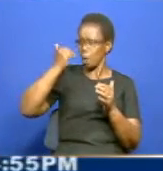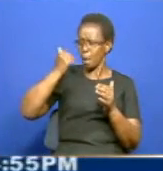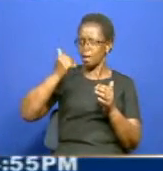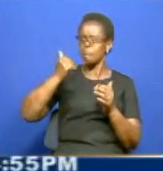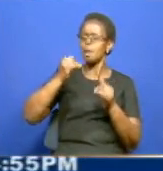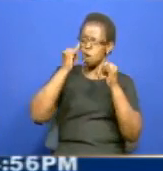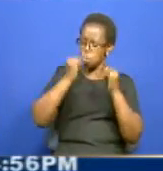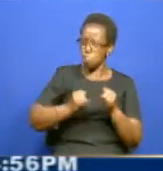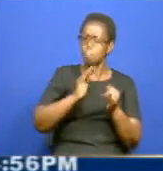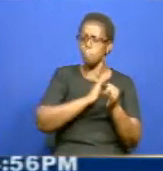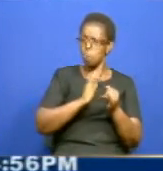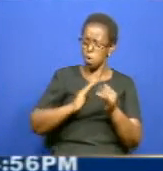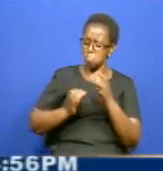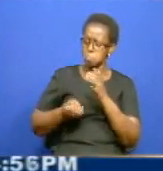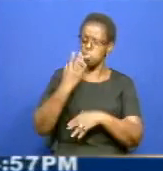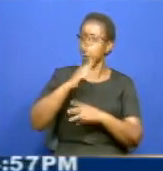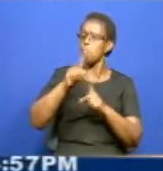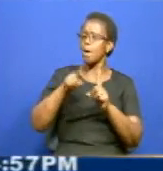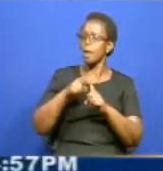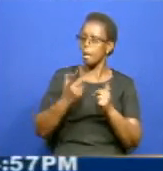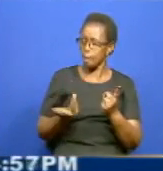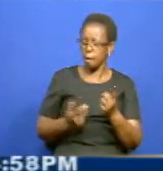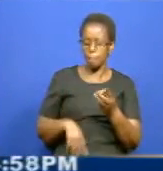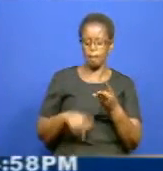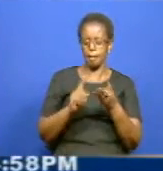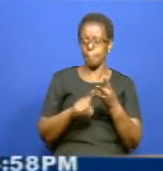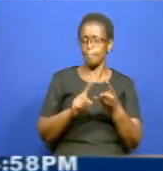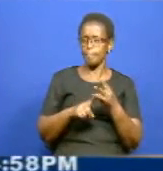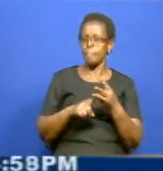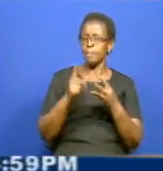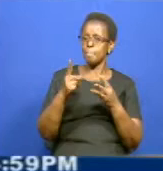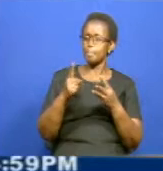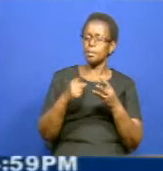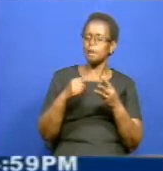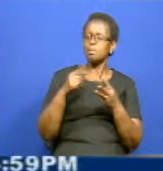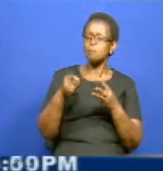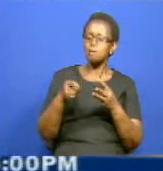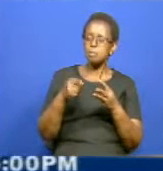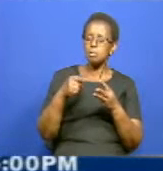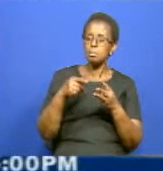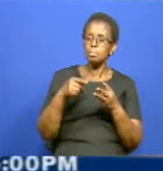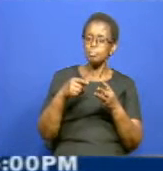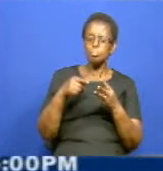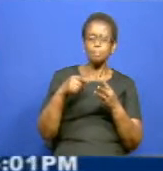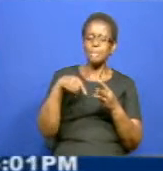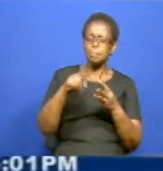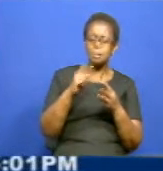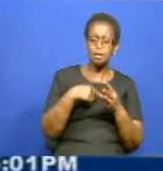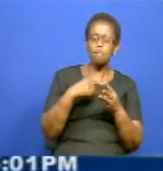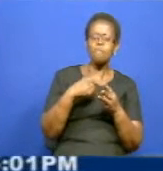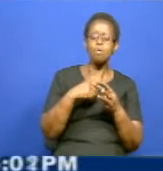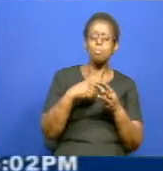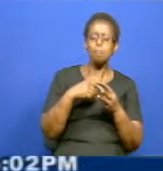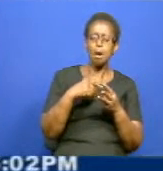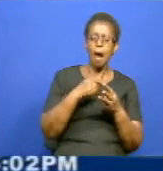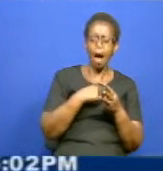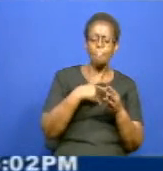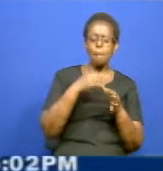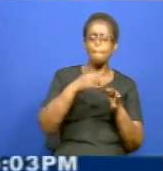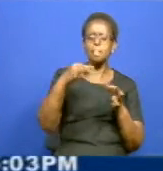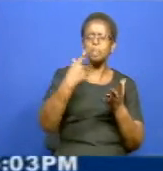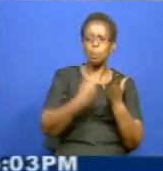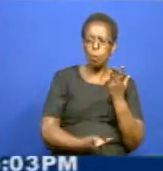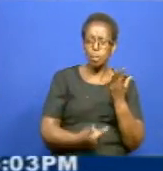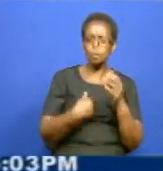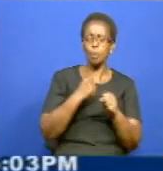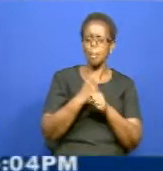constituted. And 3, explain measures put in place, if any, to ensure smooth operations of the company, especially